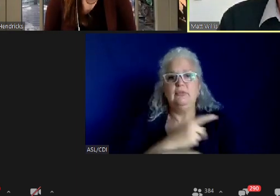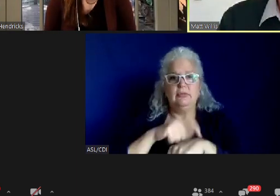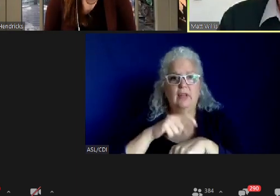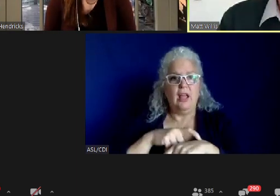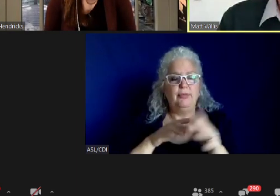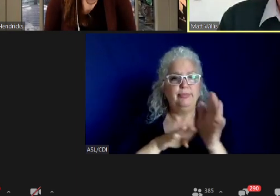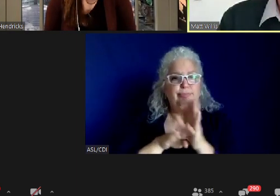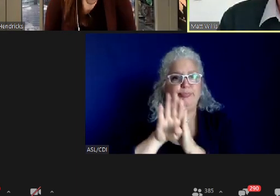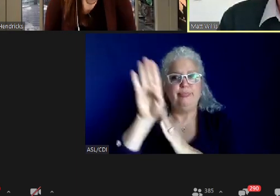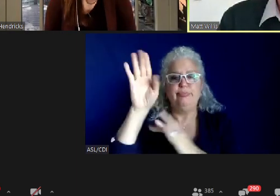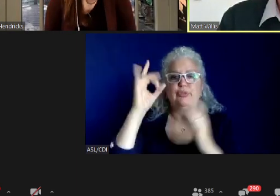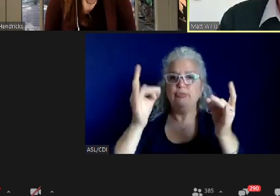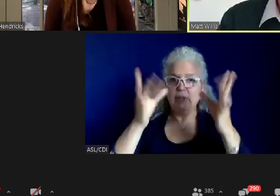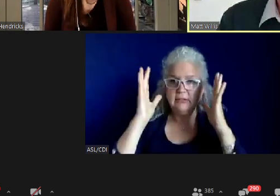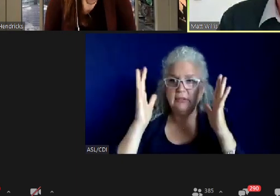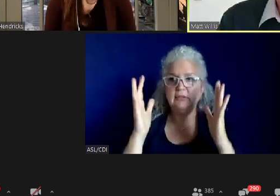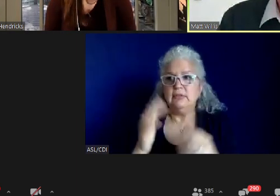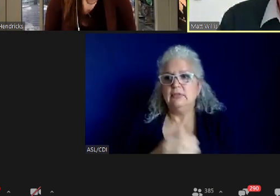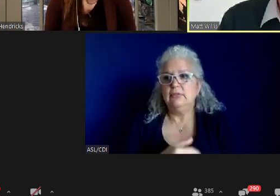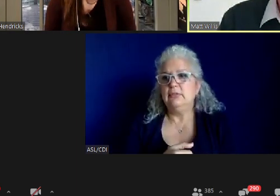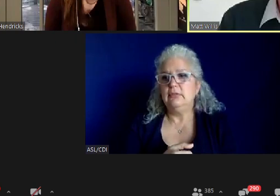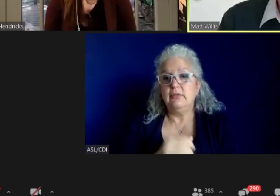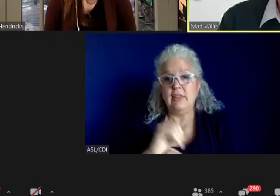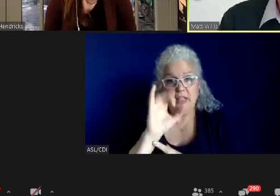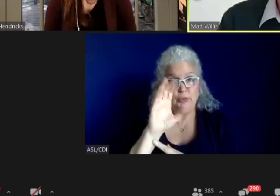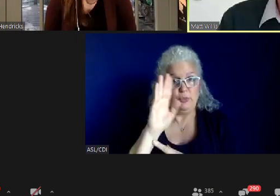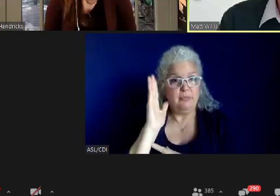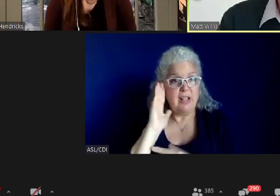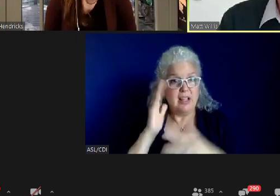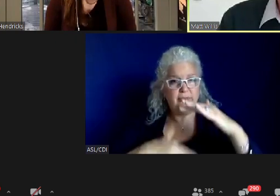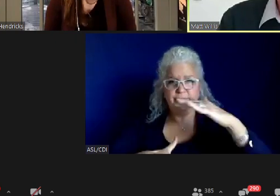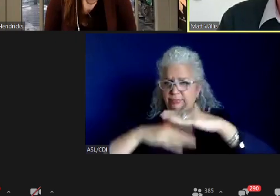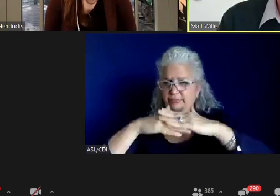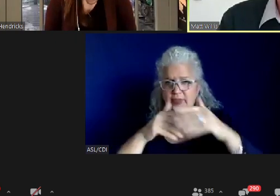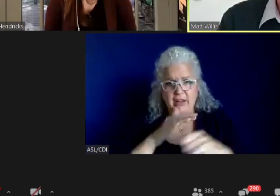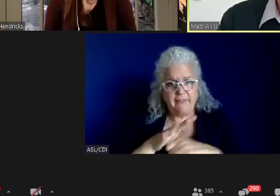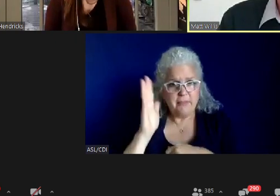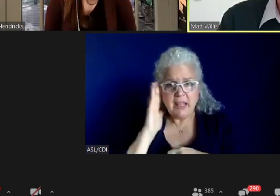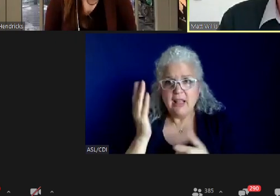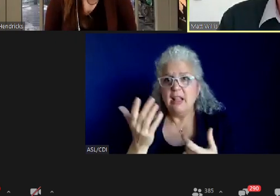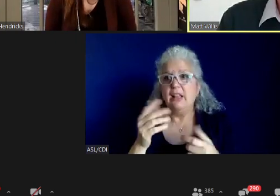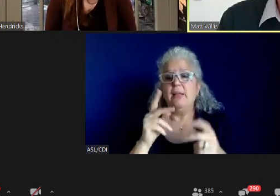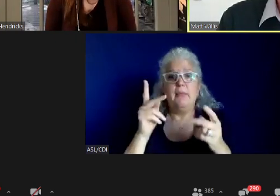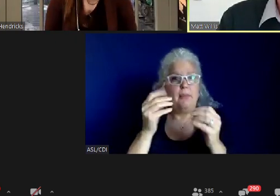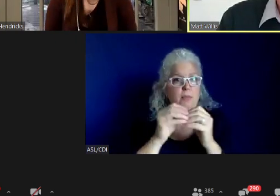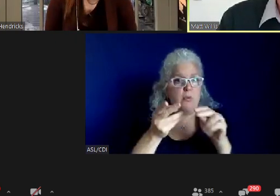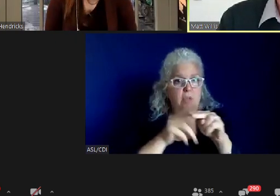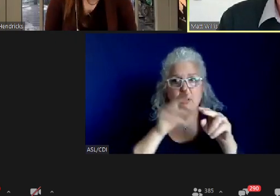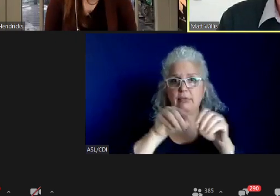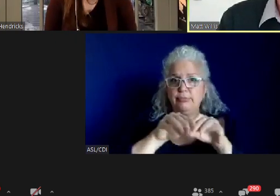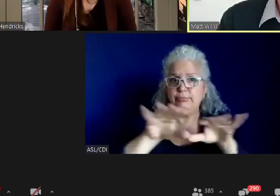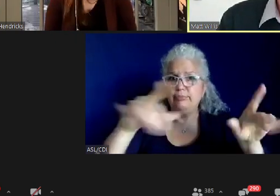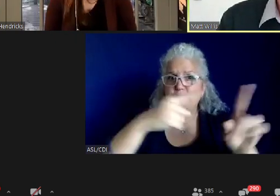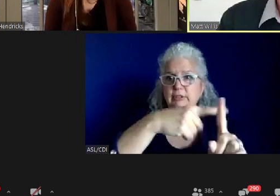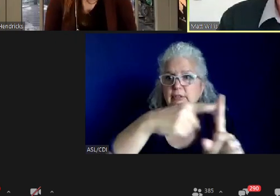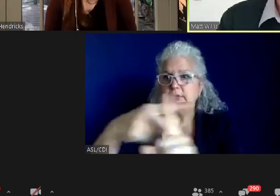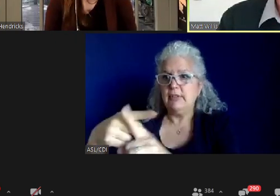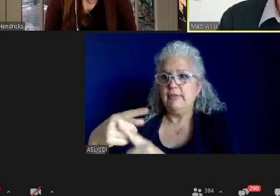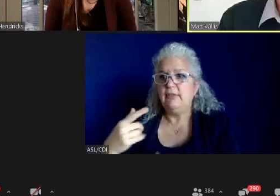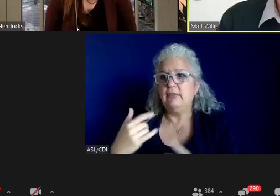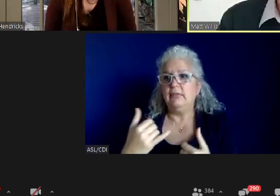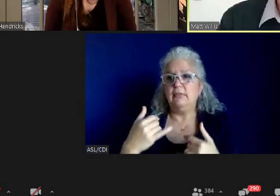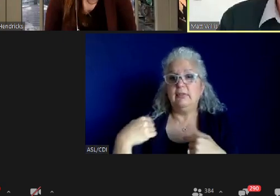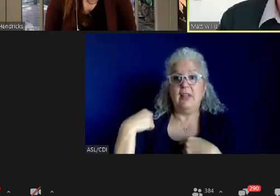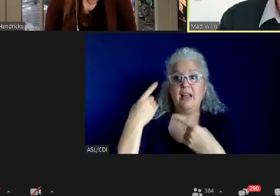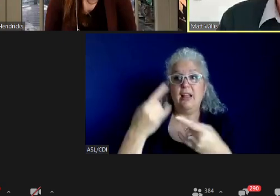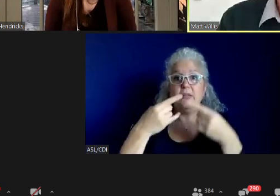capacity. And so it is critical that all the things that we've been doing to protect ourselves all along, we double down on those things. We're talking about